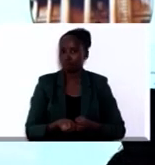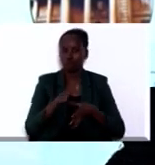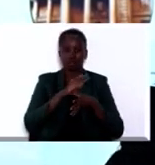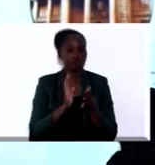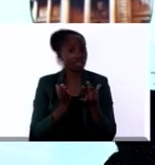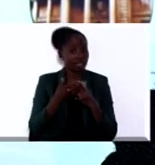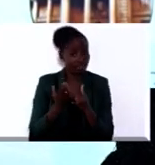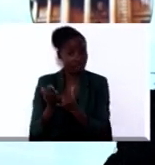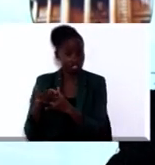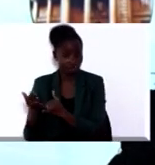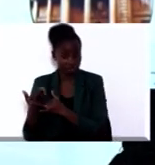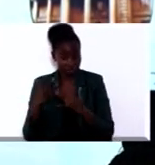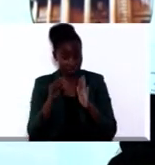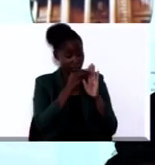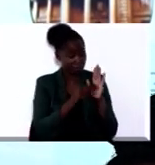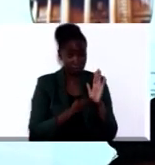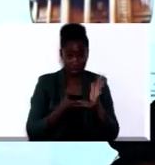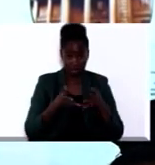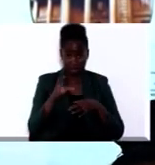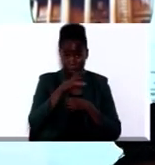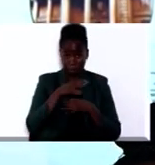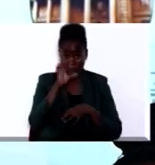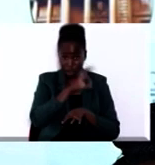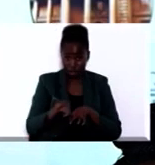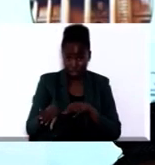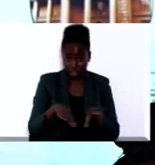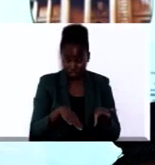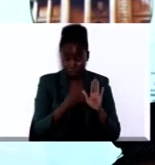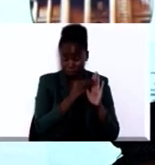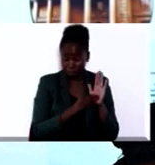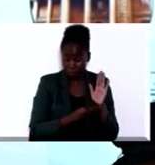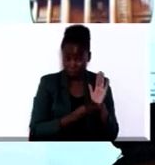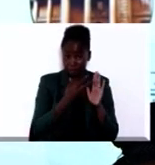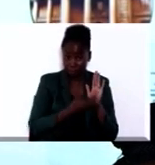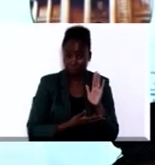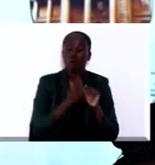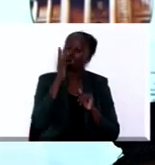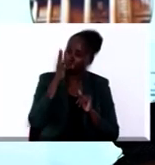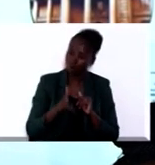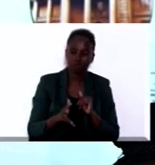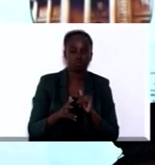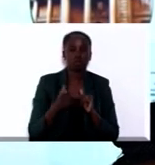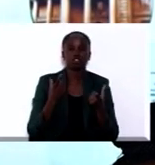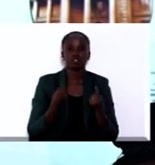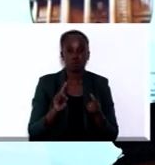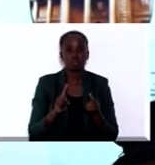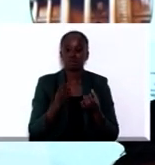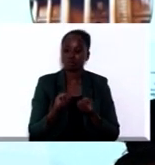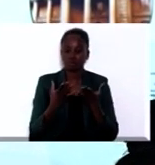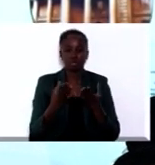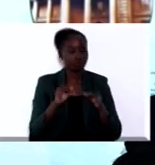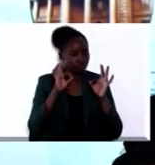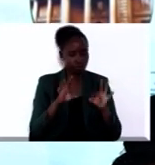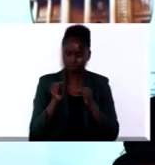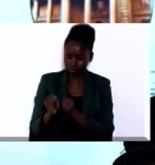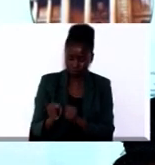we outlined in this plan of action. We will vigorously give concrete expression